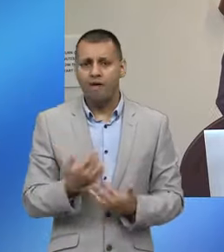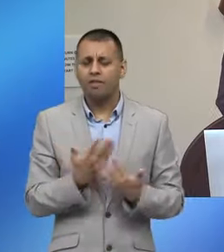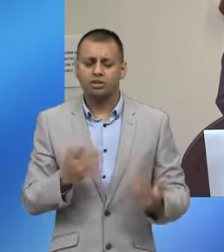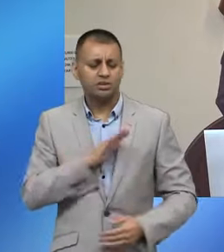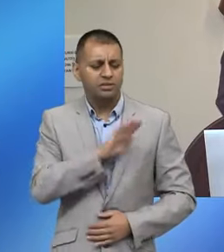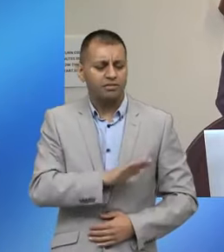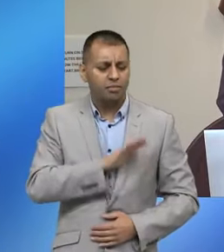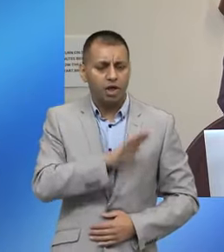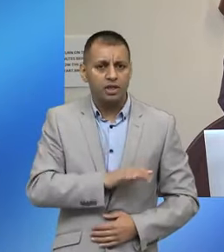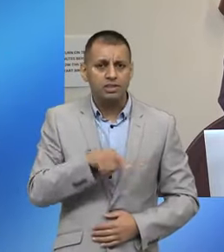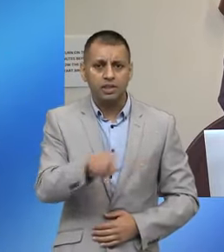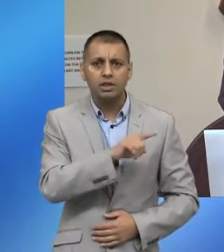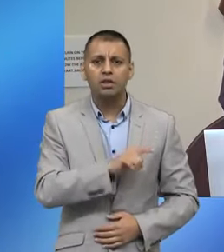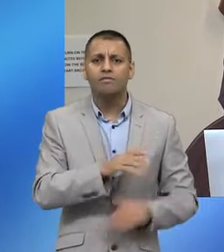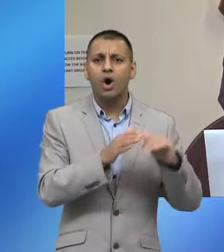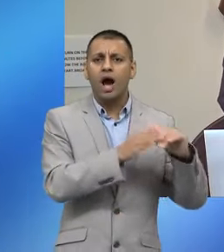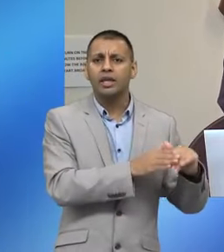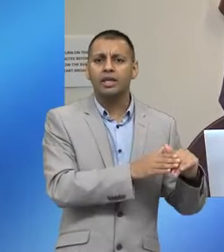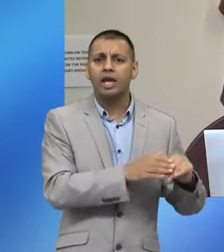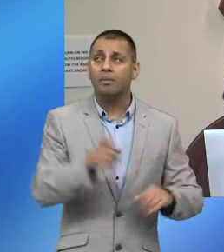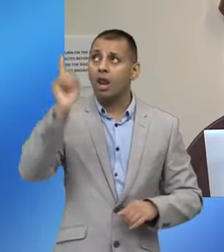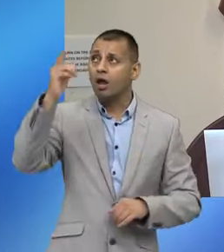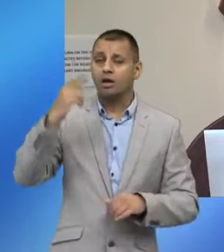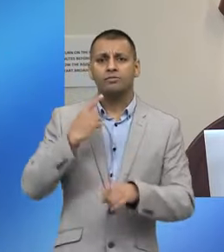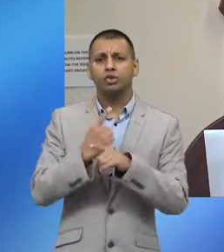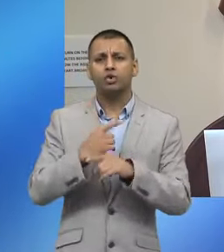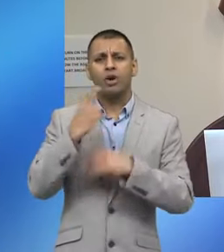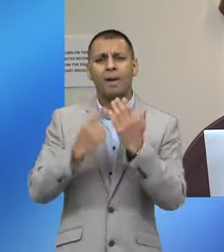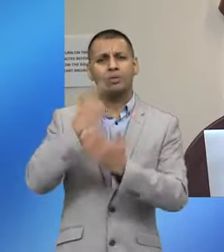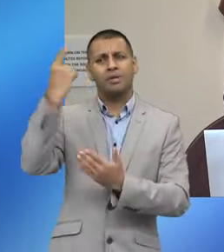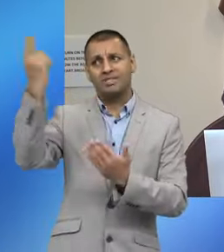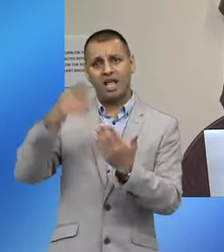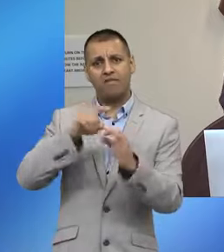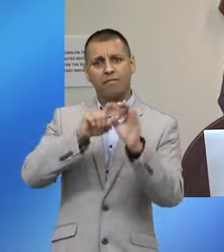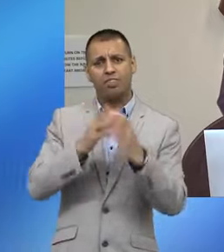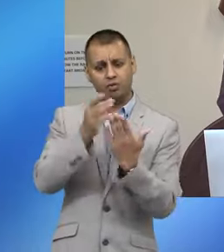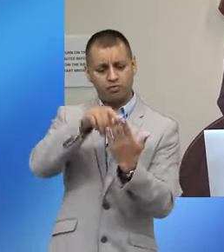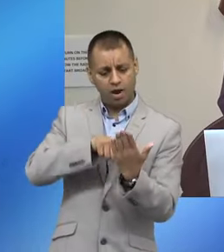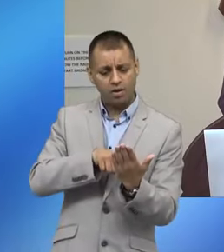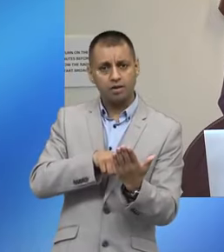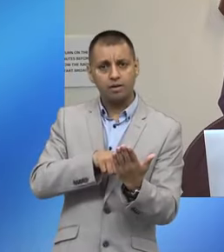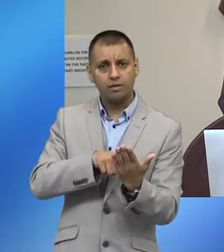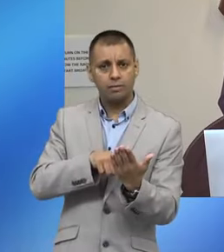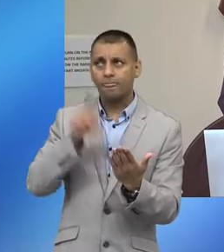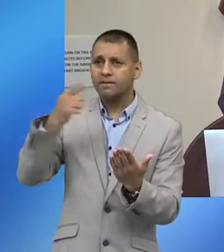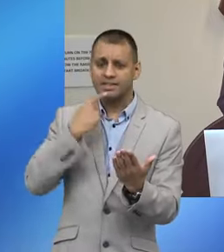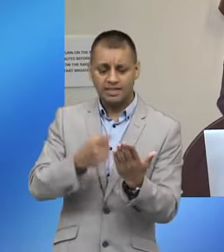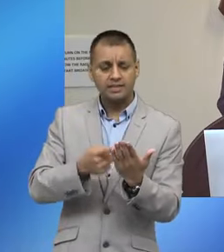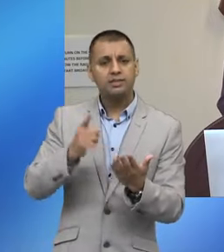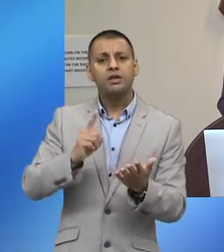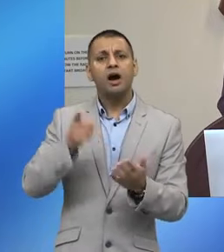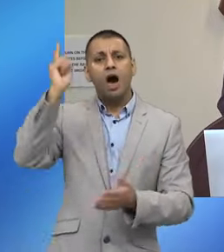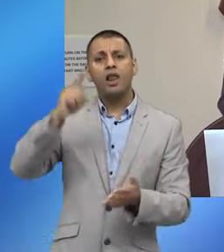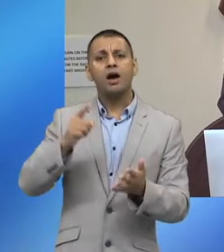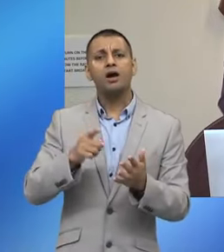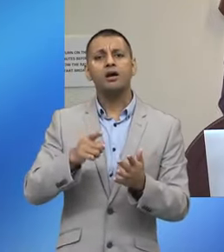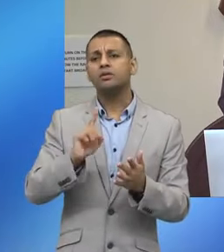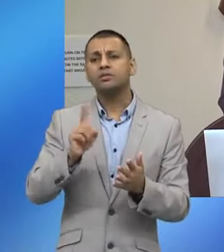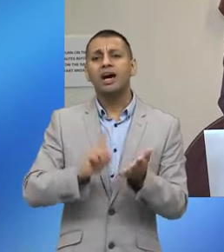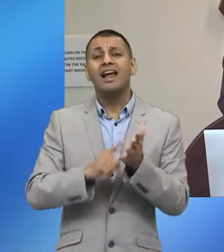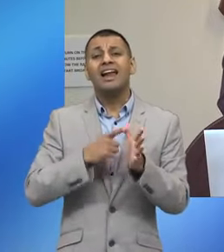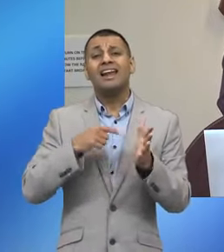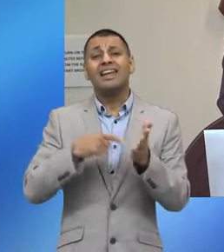and other than the handicapped. He said in the Quran about himself, Allahu latifun bi'ibadihi. Allah is latif